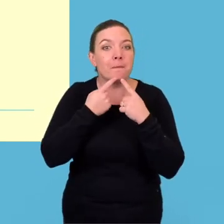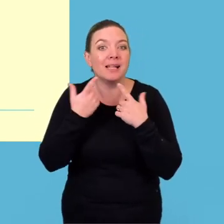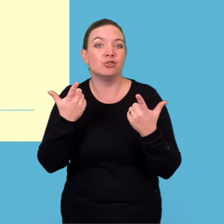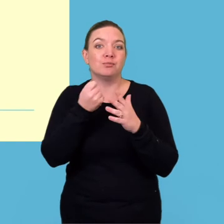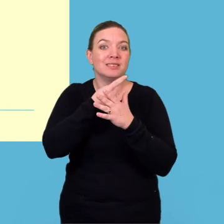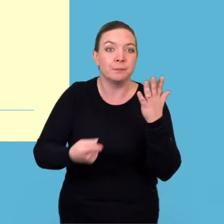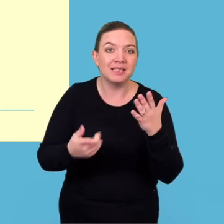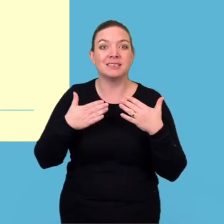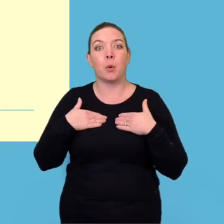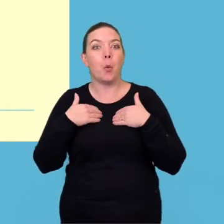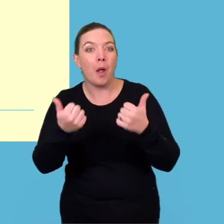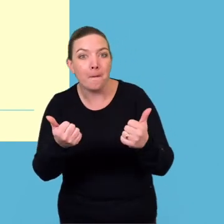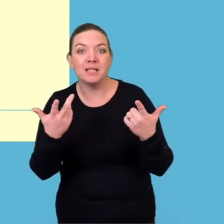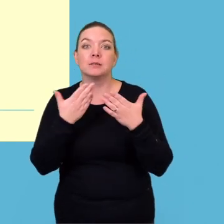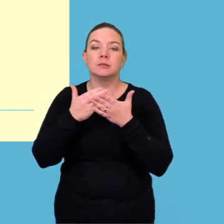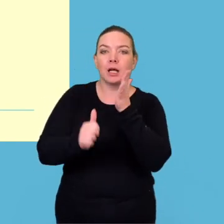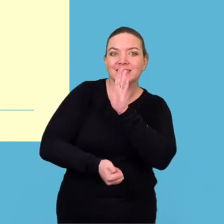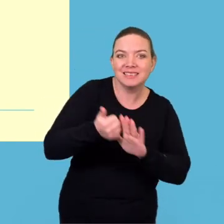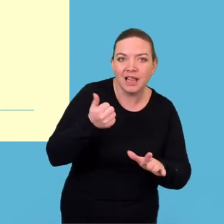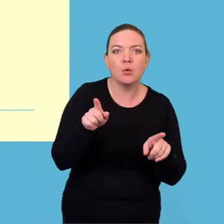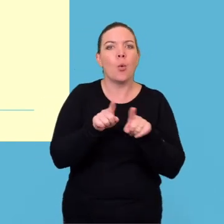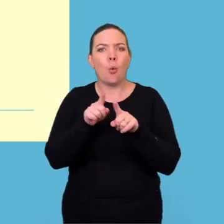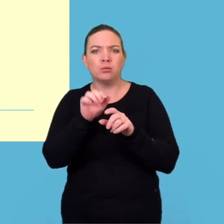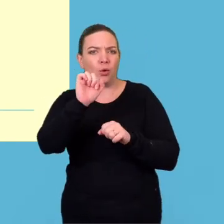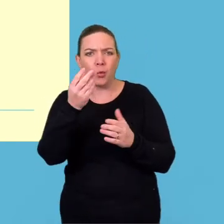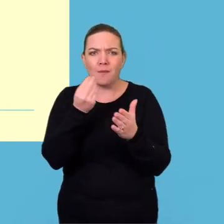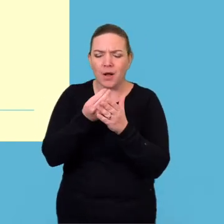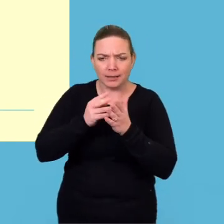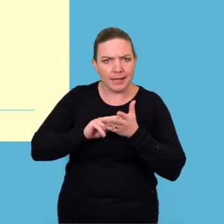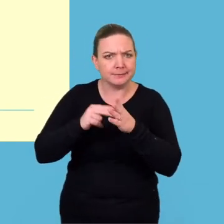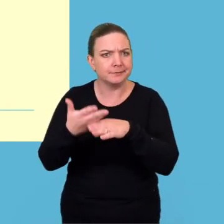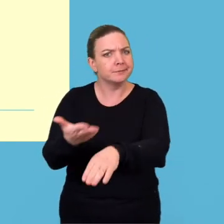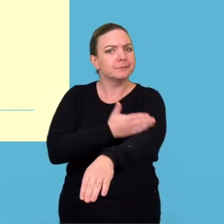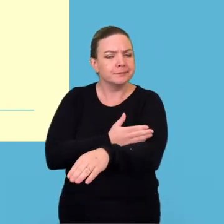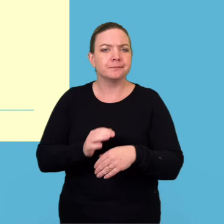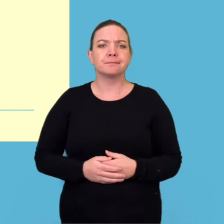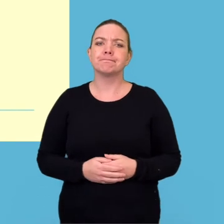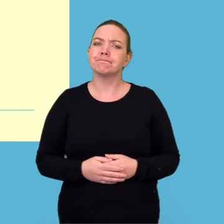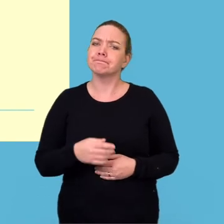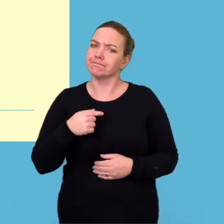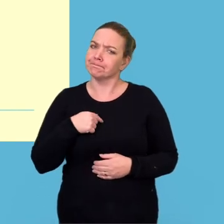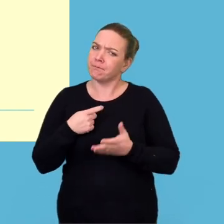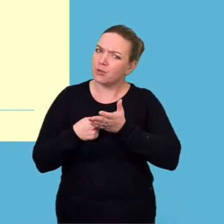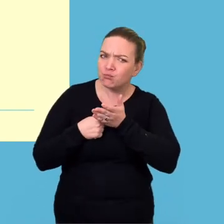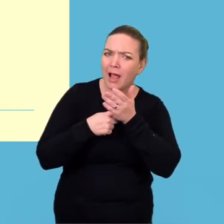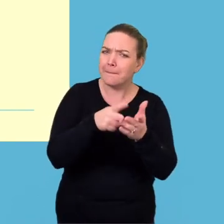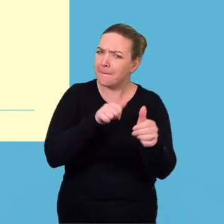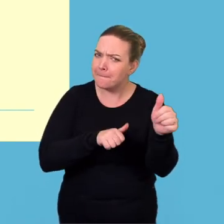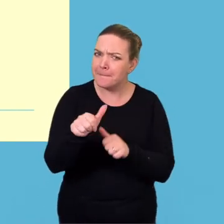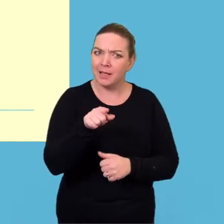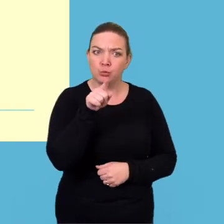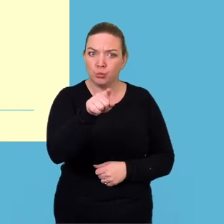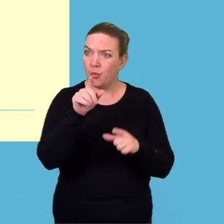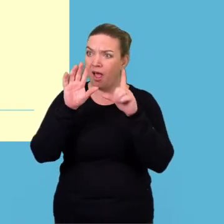issues, some study skills advice, and how to get further assistance regarding your finances prior to study. We recommend getting all the help